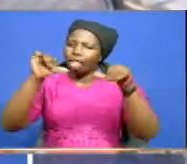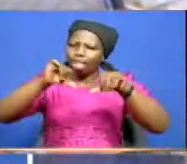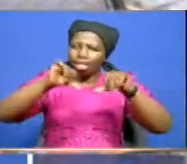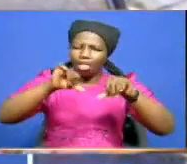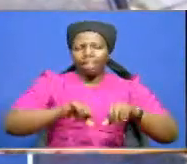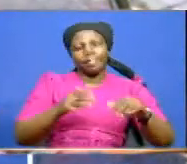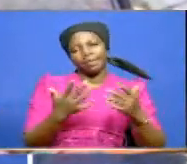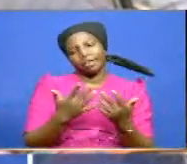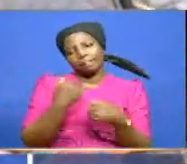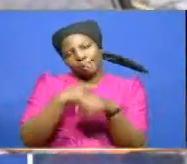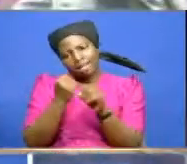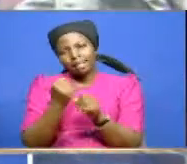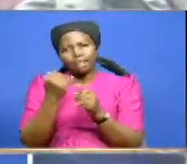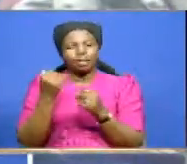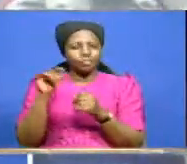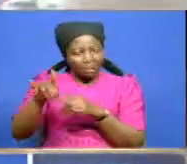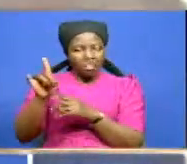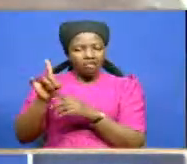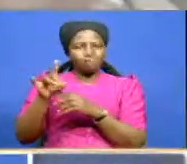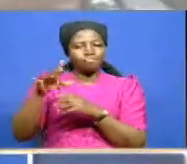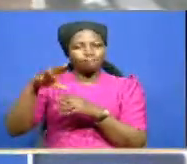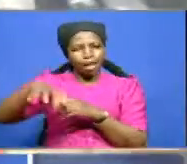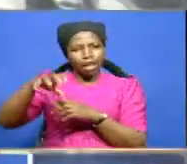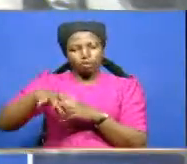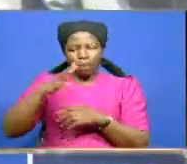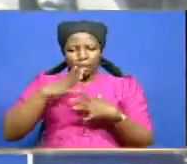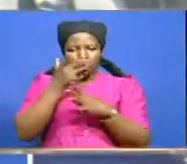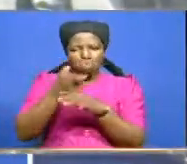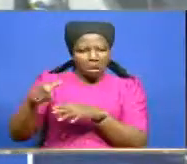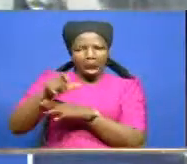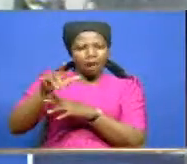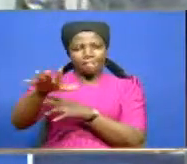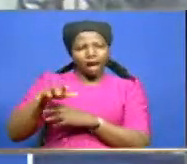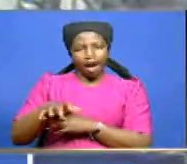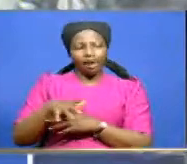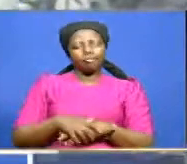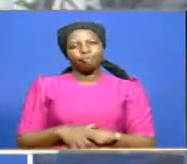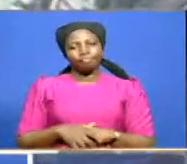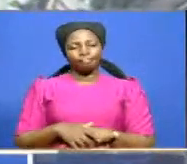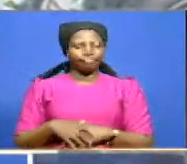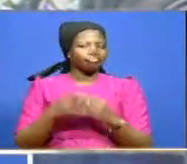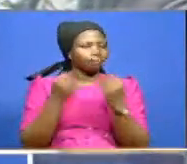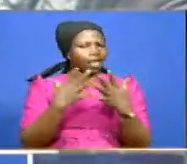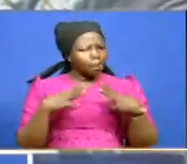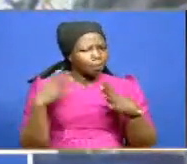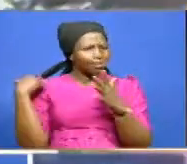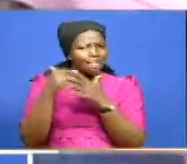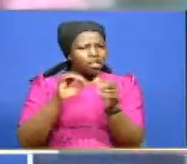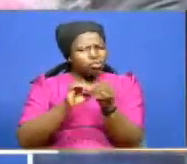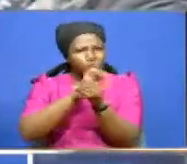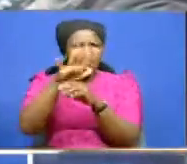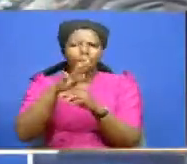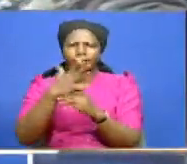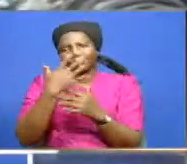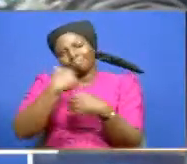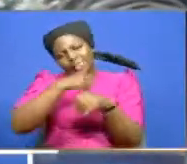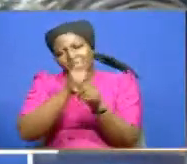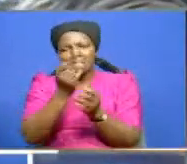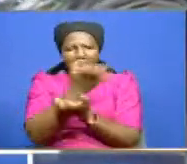to increase bus fares. Watu wengi tangu corona irudisha kazi chini hawakwenda nyumbani kwa muda